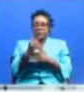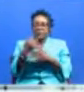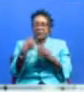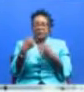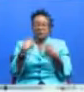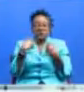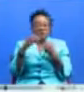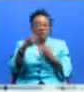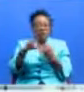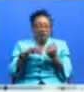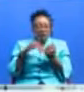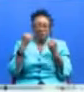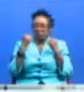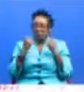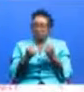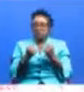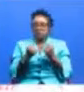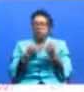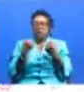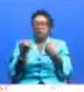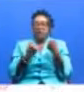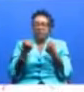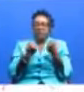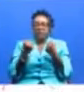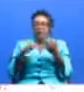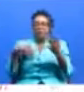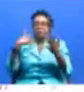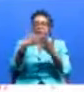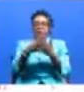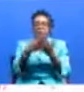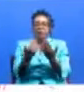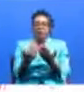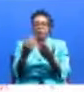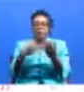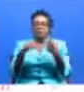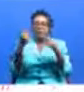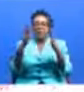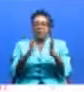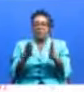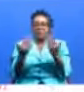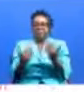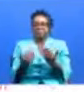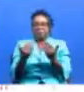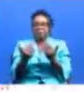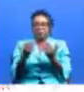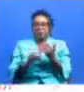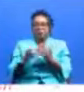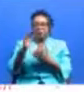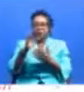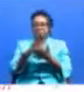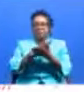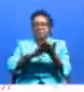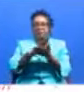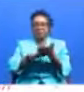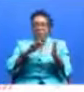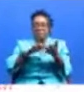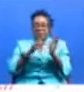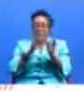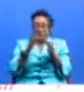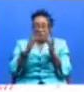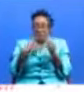Imagine sasa kukava hiyo 9500. Suppliers sasa saizi wametuweka na cash basis. Inamaanisha kama una